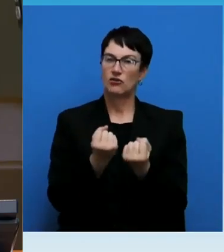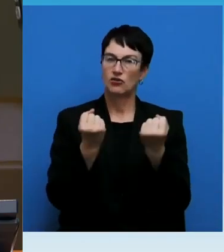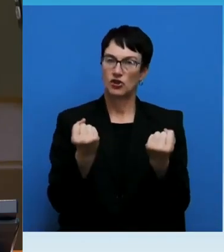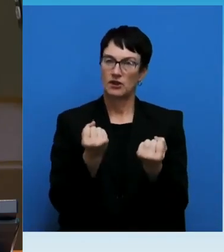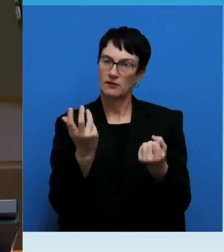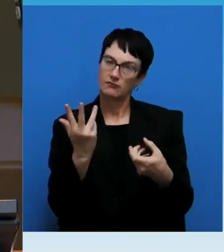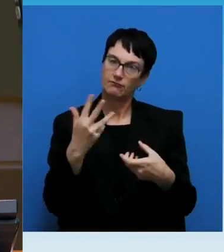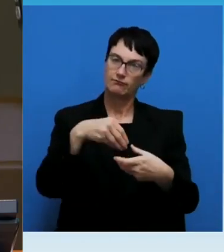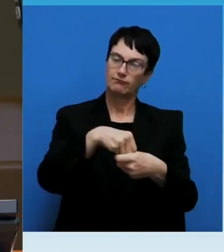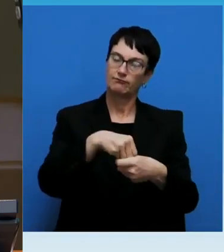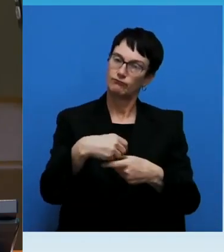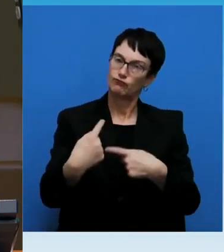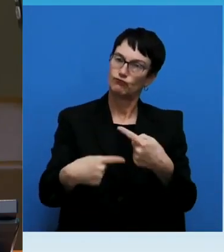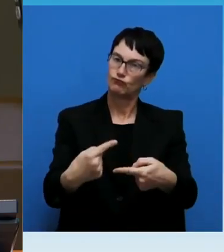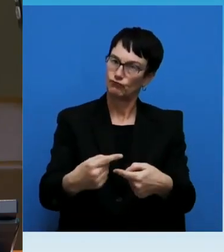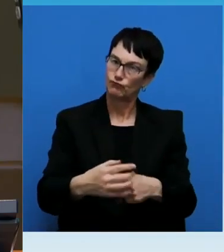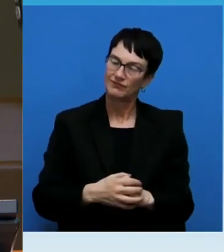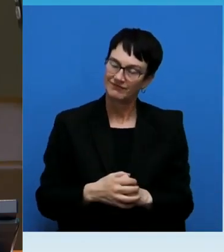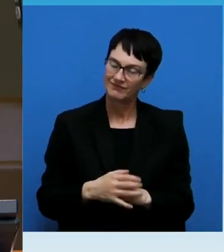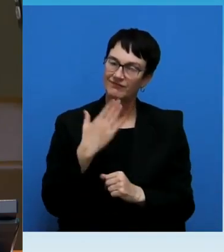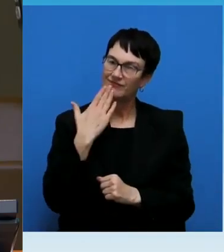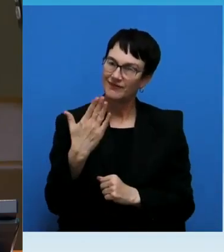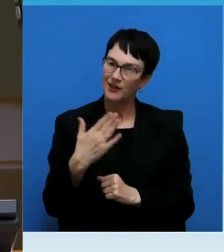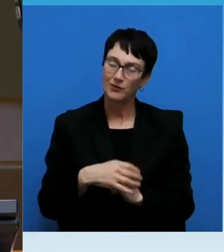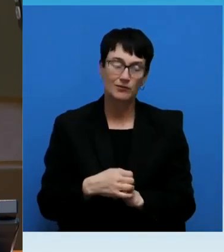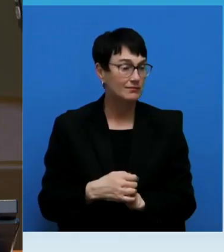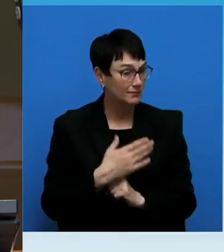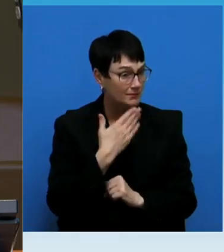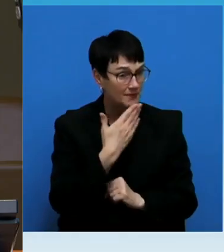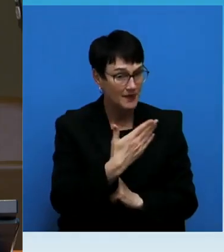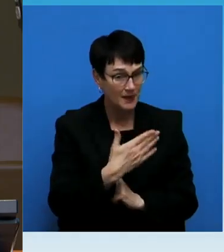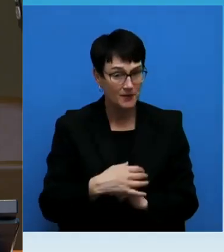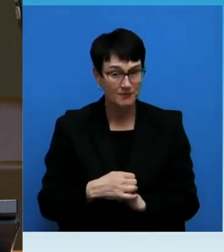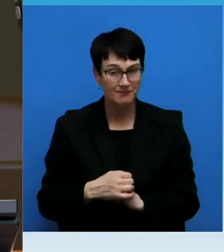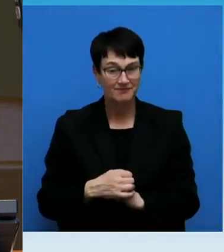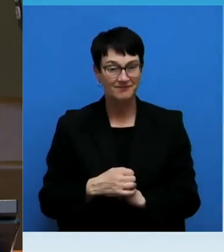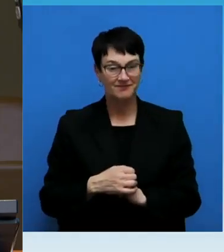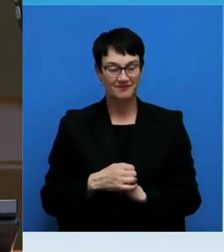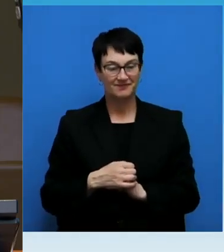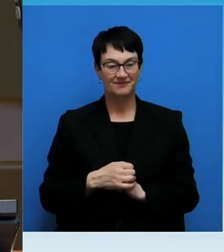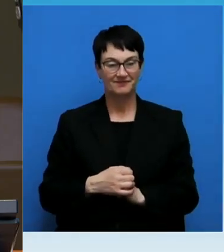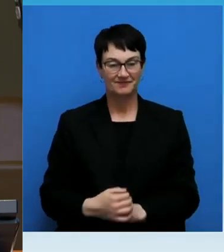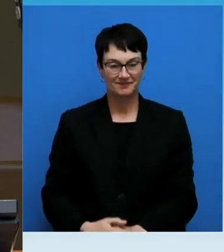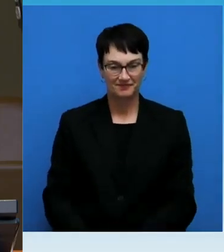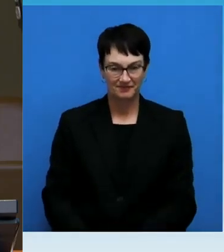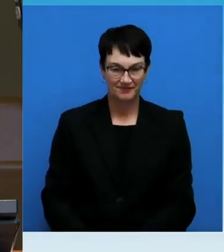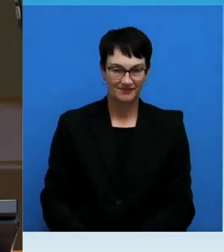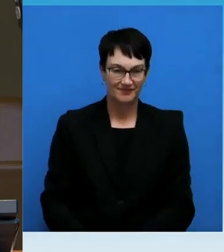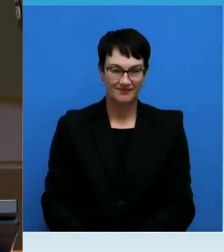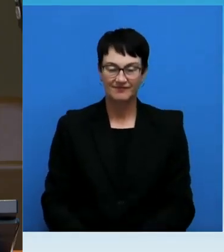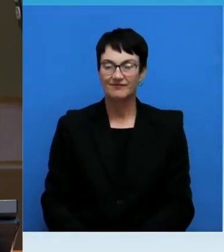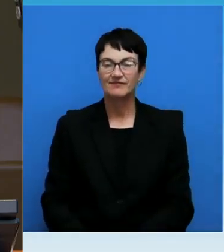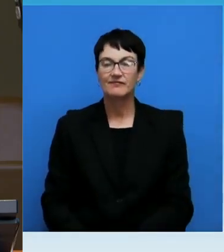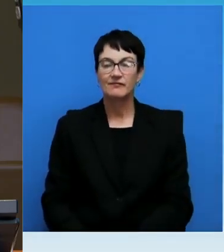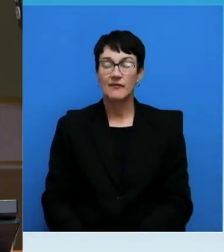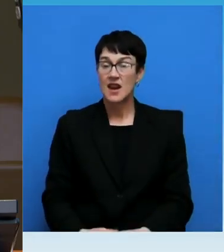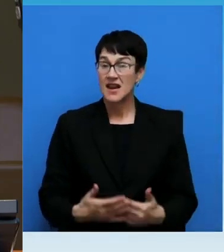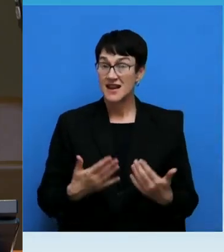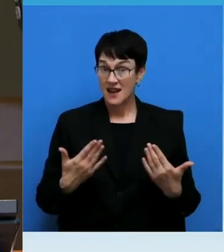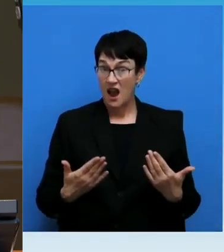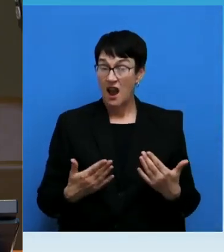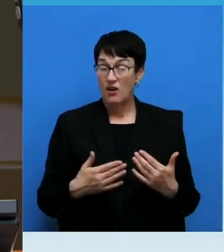Thank you very much. Thank you. And as we have heard from this distinguished panel,